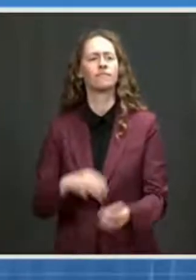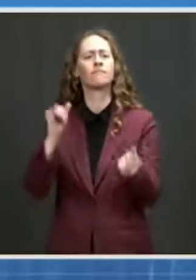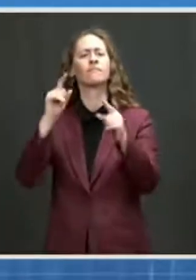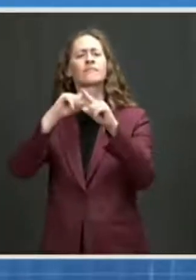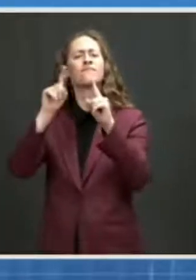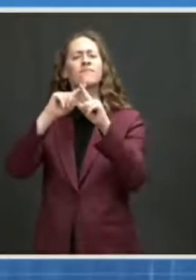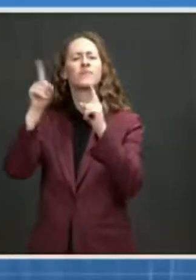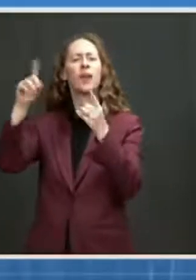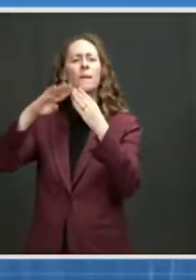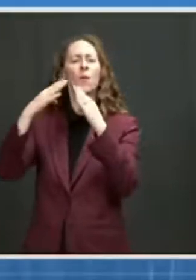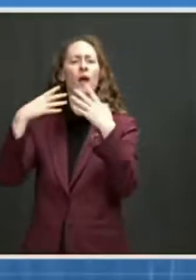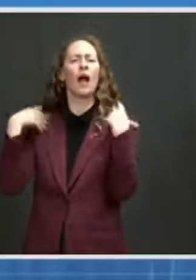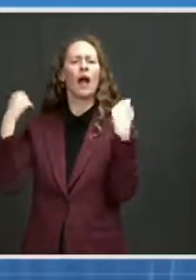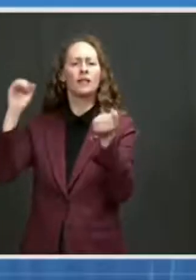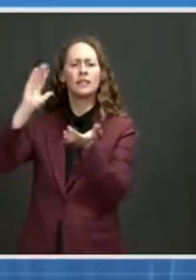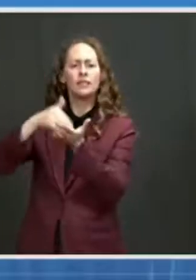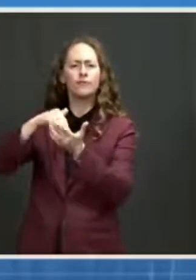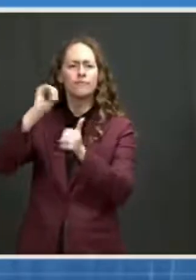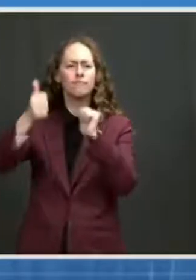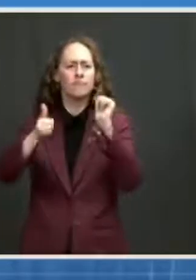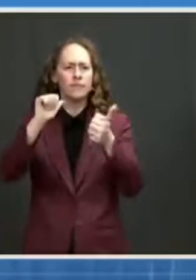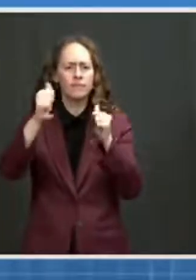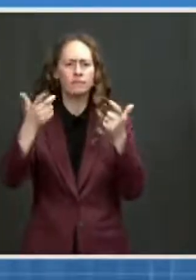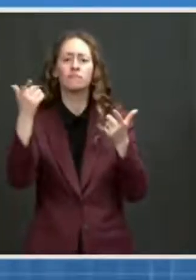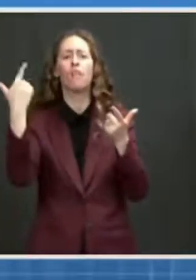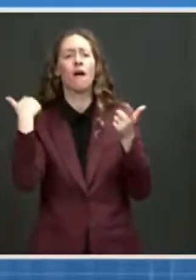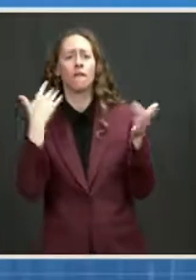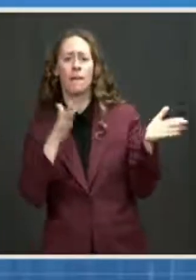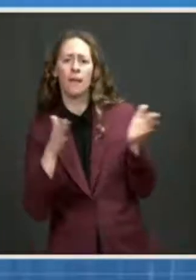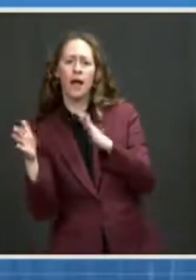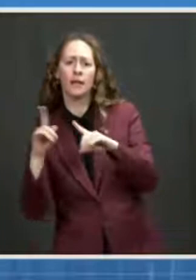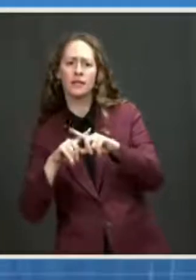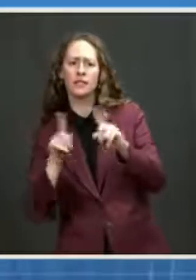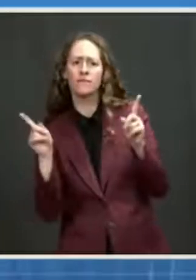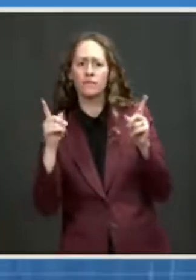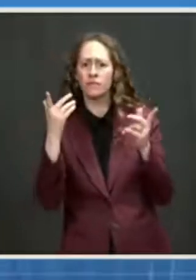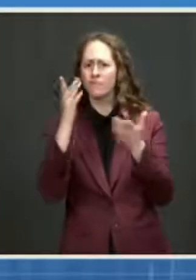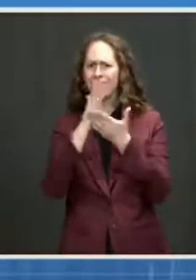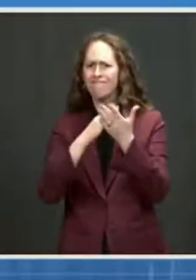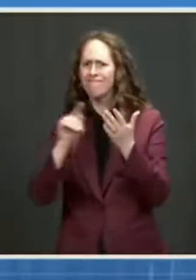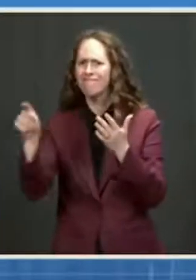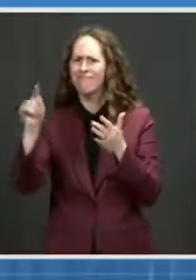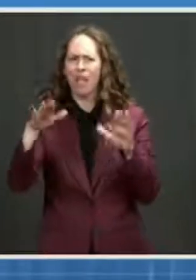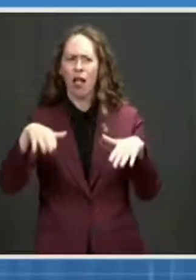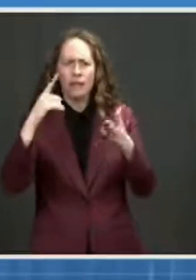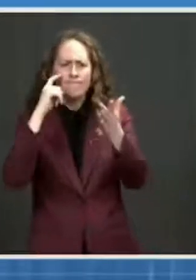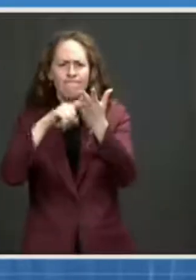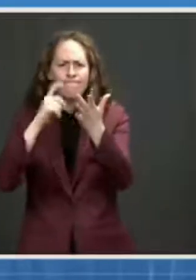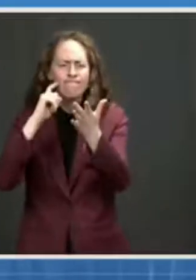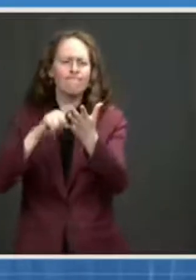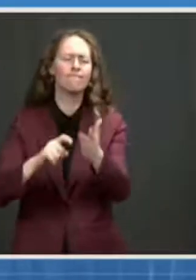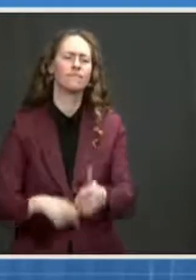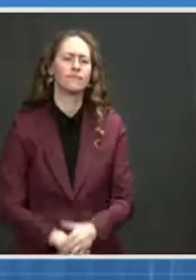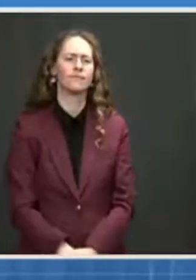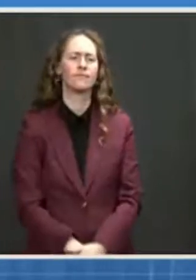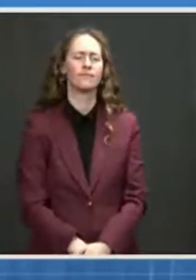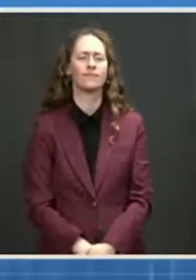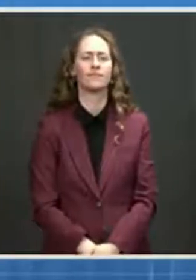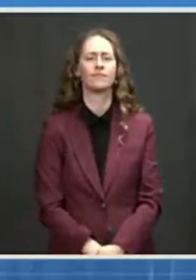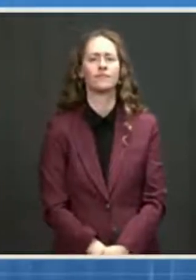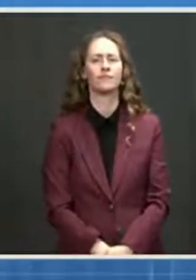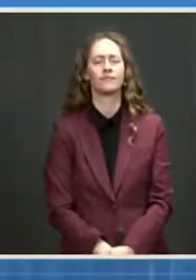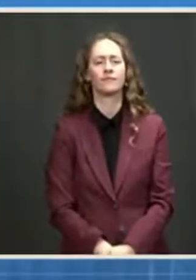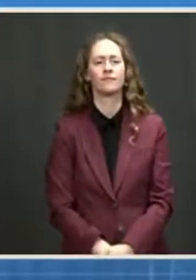country. They are also closing the equity gap. About 70% of shots through the federal community health center